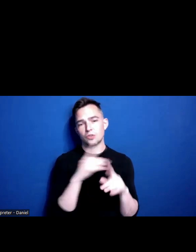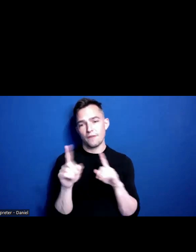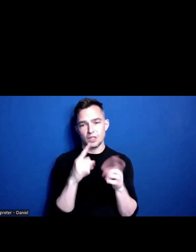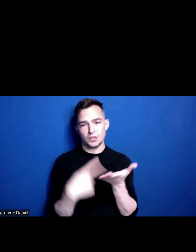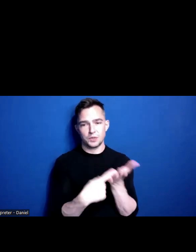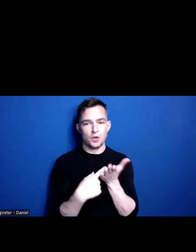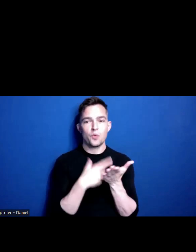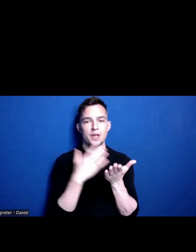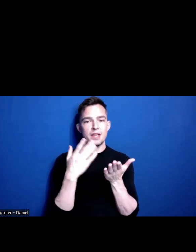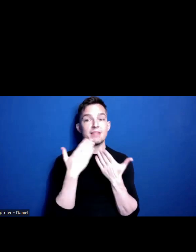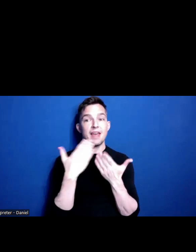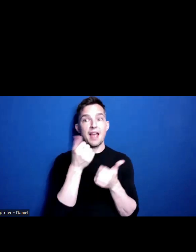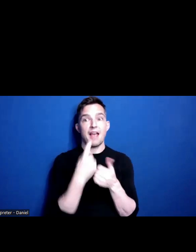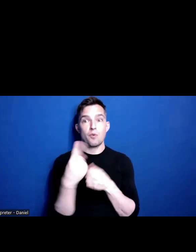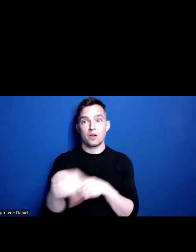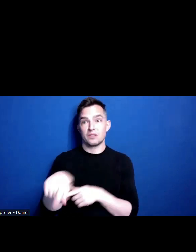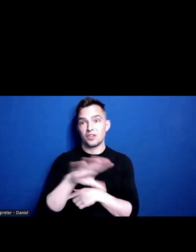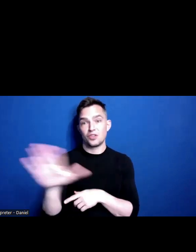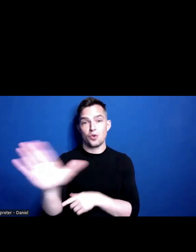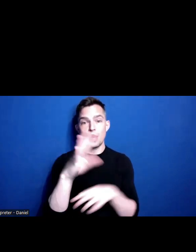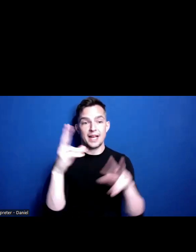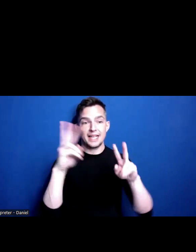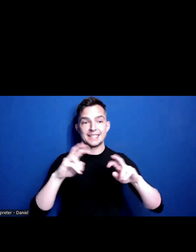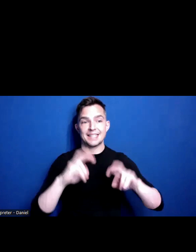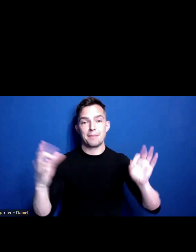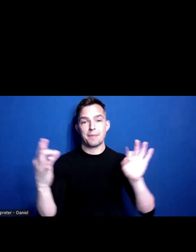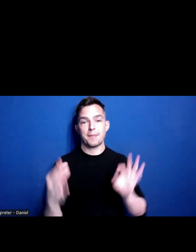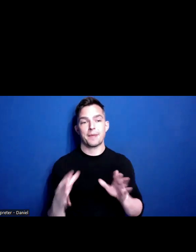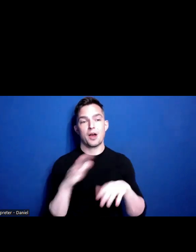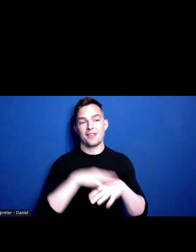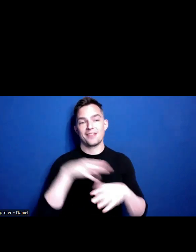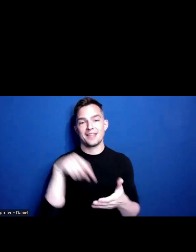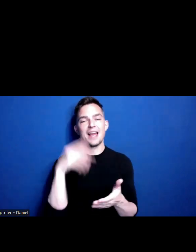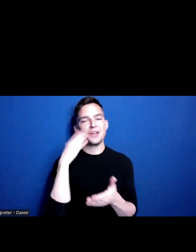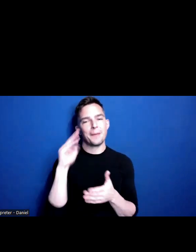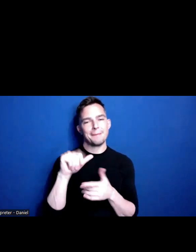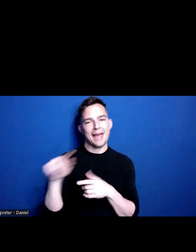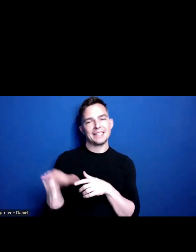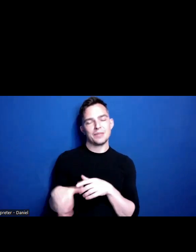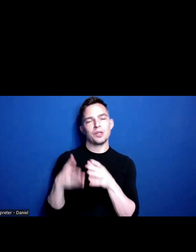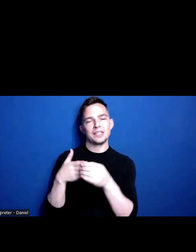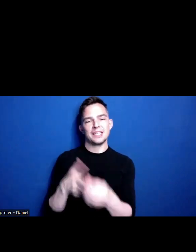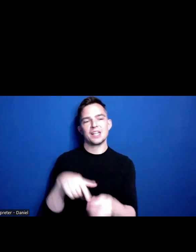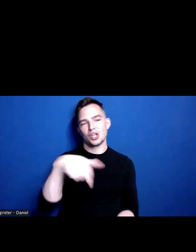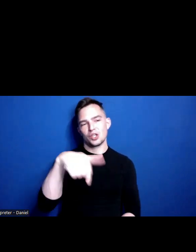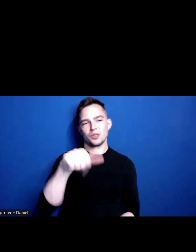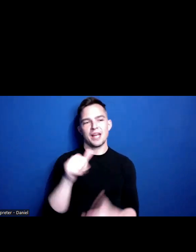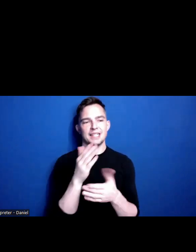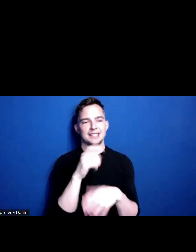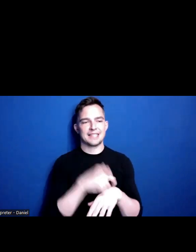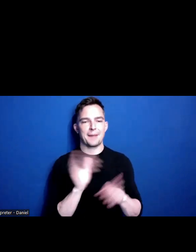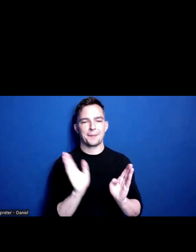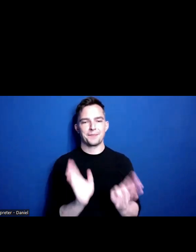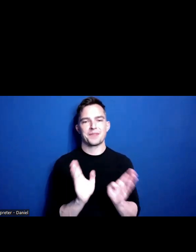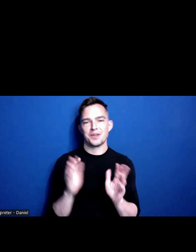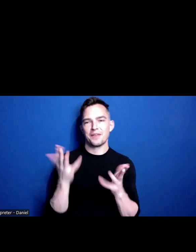we thank everyone for your insights on this. And I know that Matt is going to lead us through a question and answer period. So